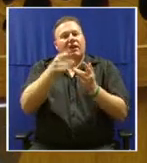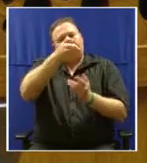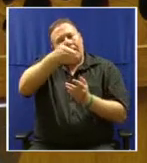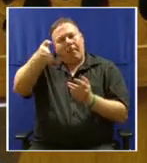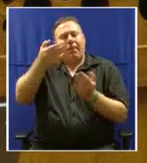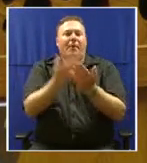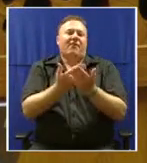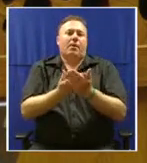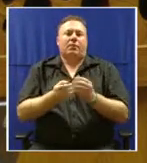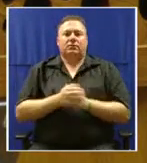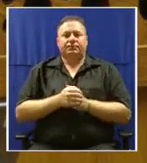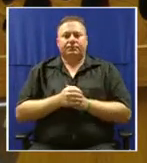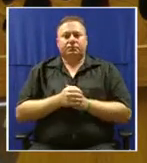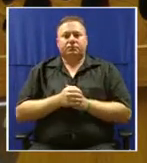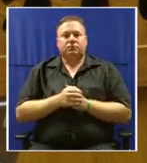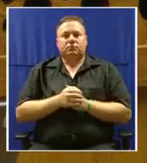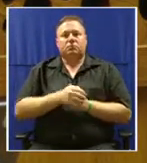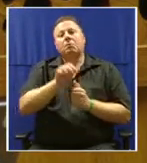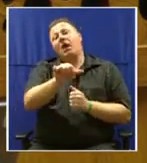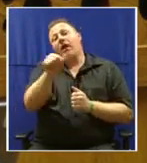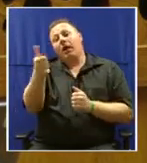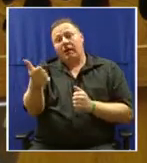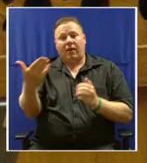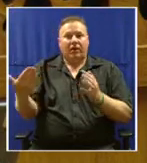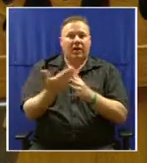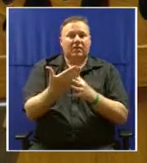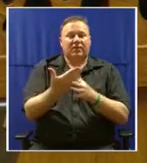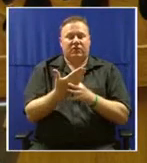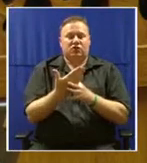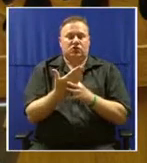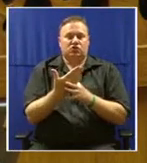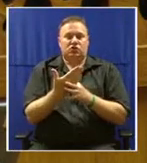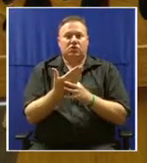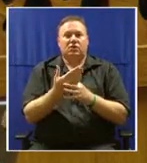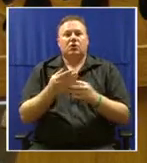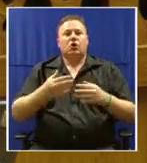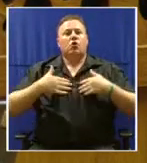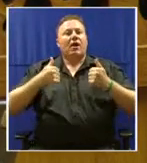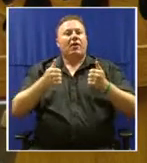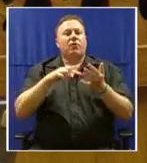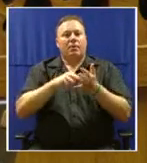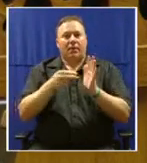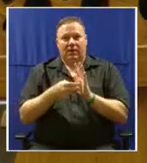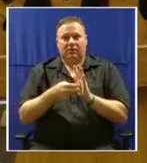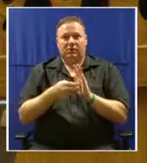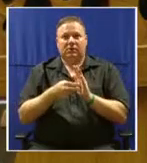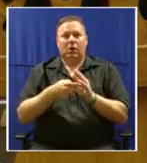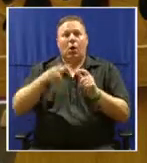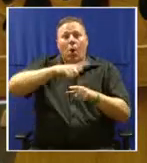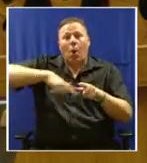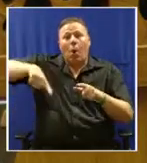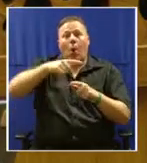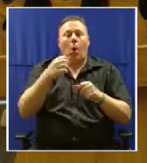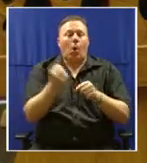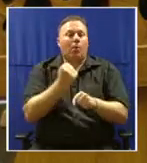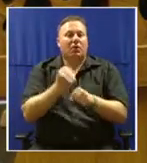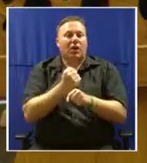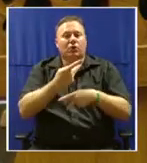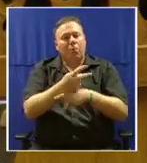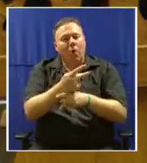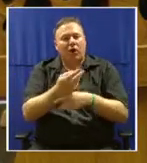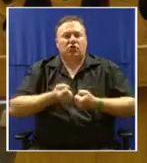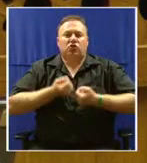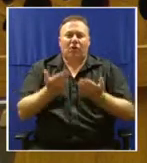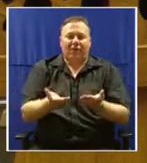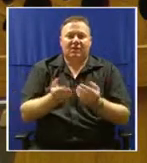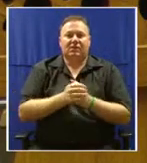plan is to support the massive increase in local production and to make South